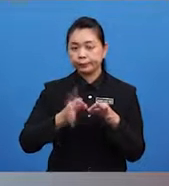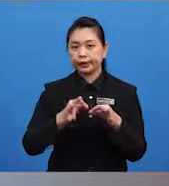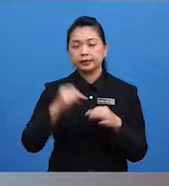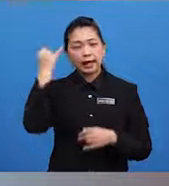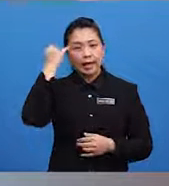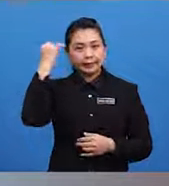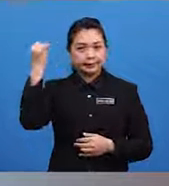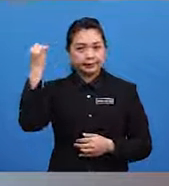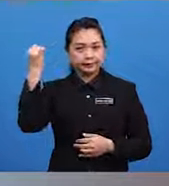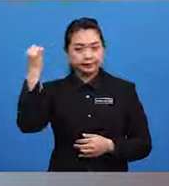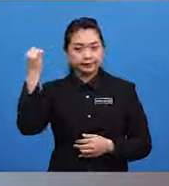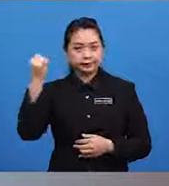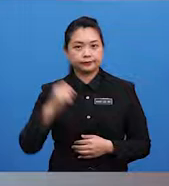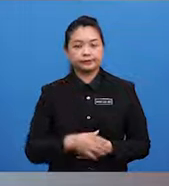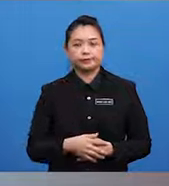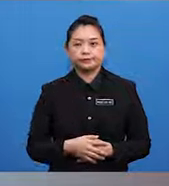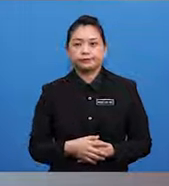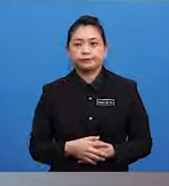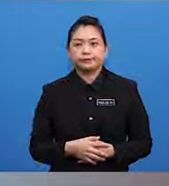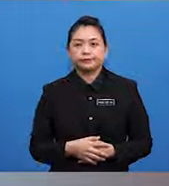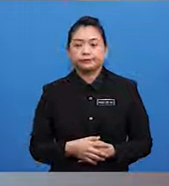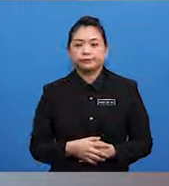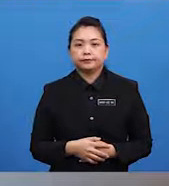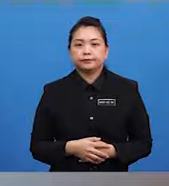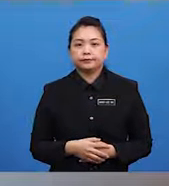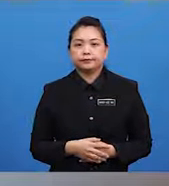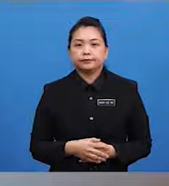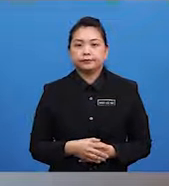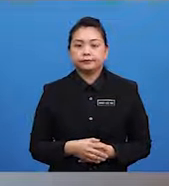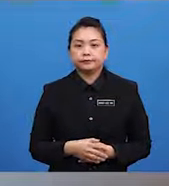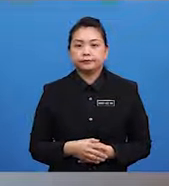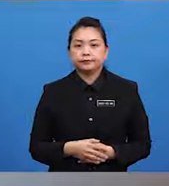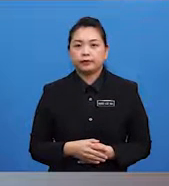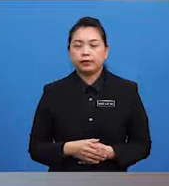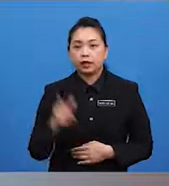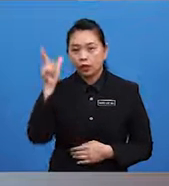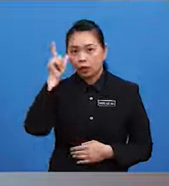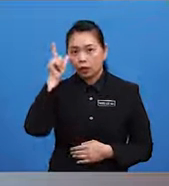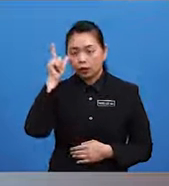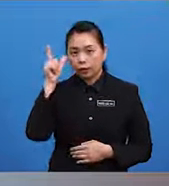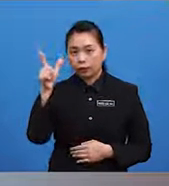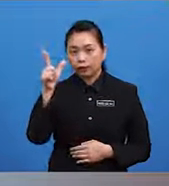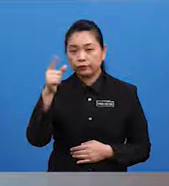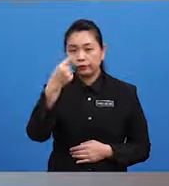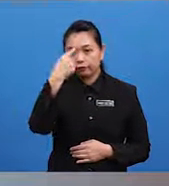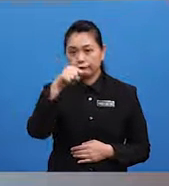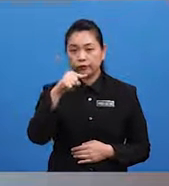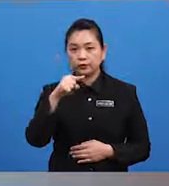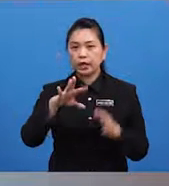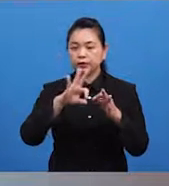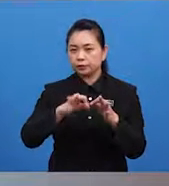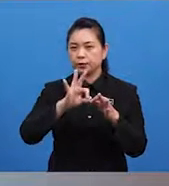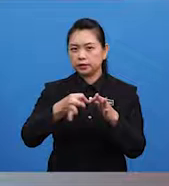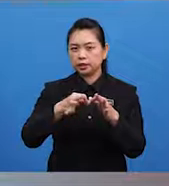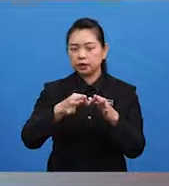idea. You have read paragraph 3, look for a synonym and the interpretation